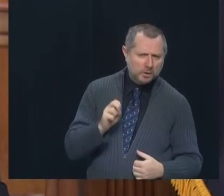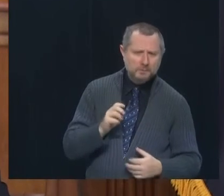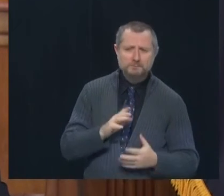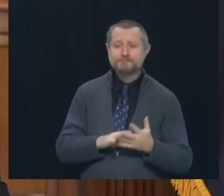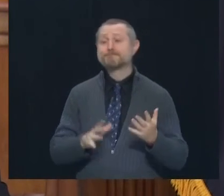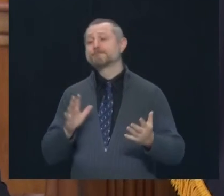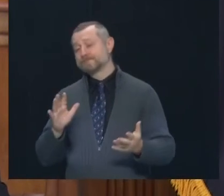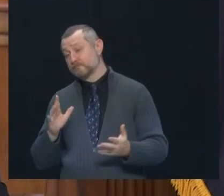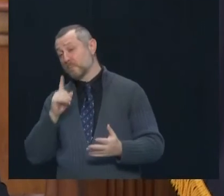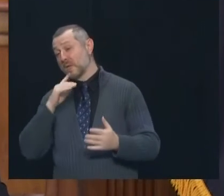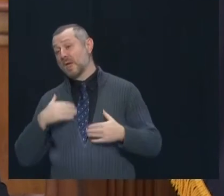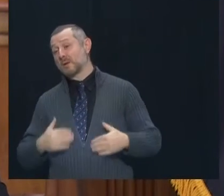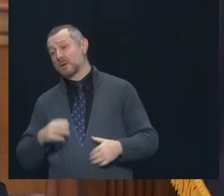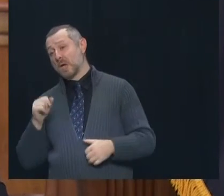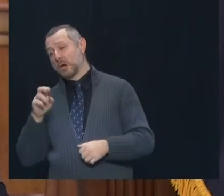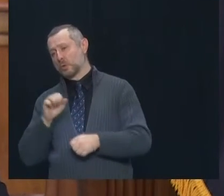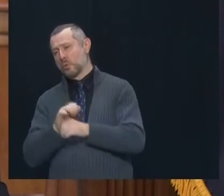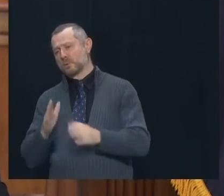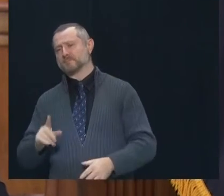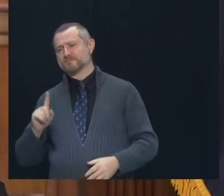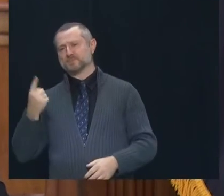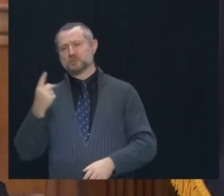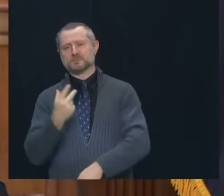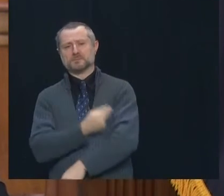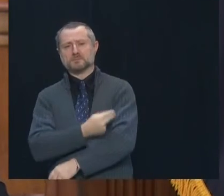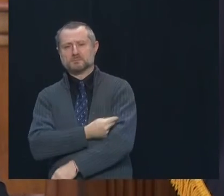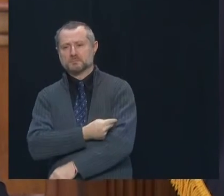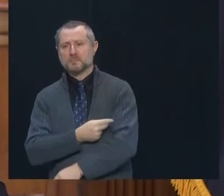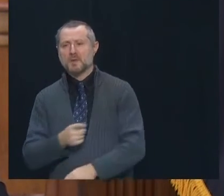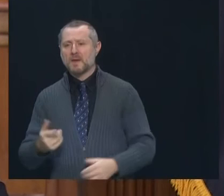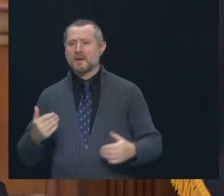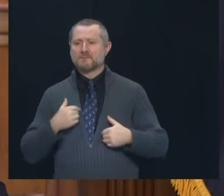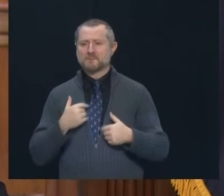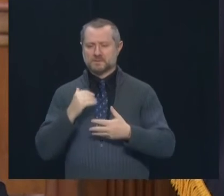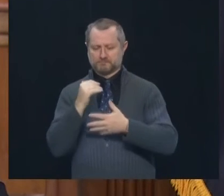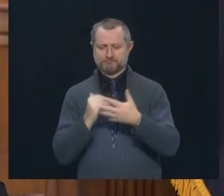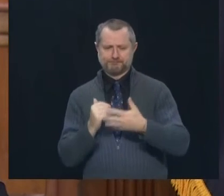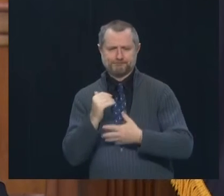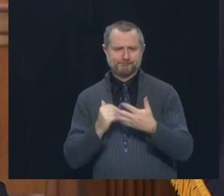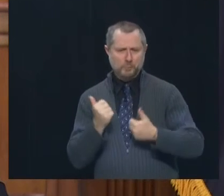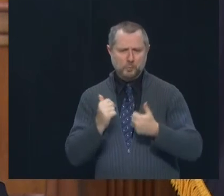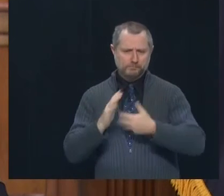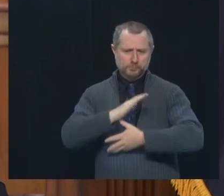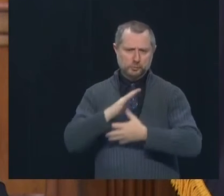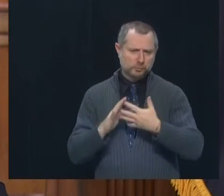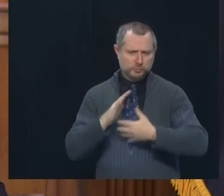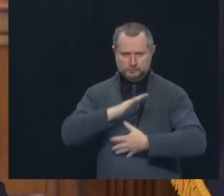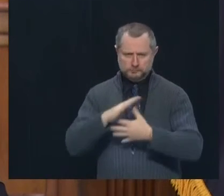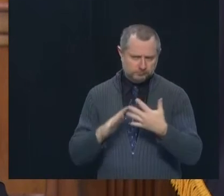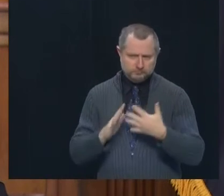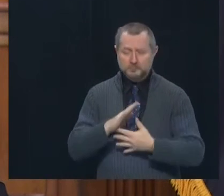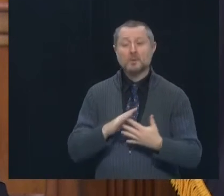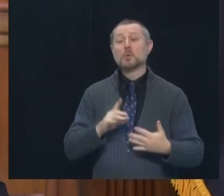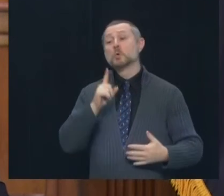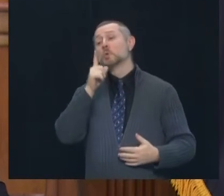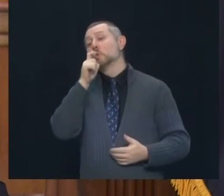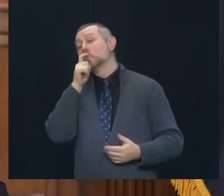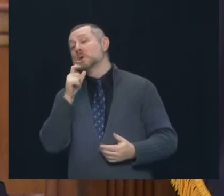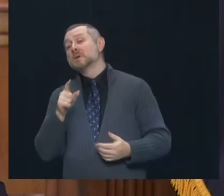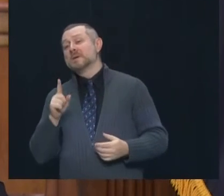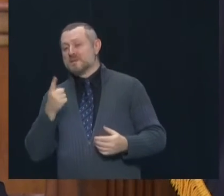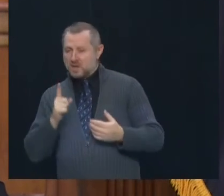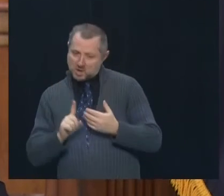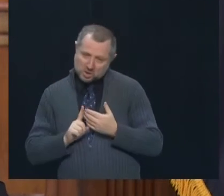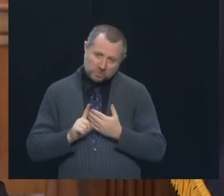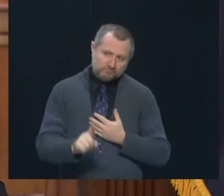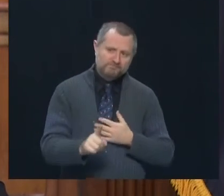tranches. They have delineations of healthcare workers who are in the most